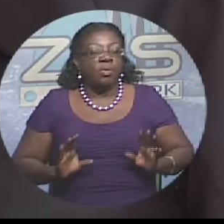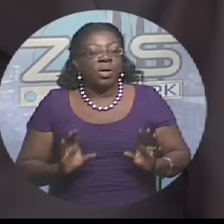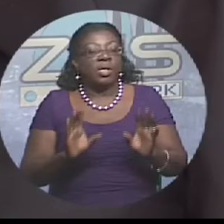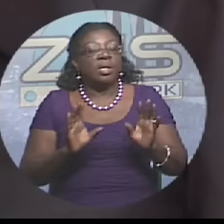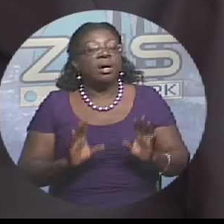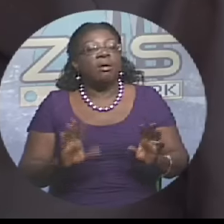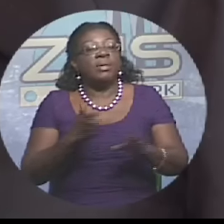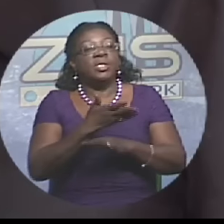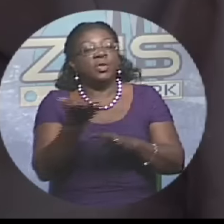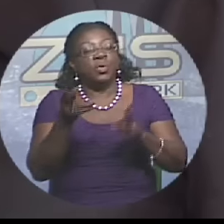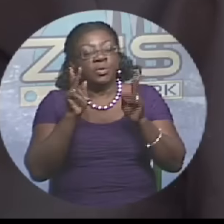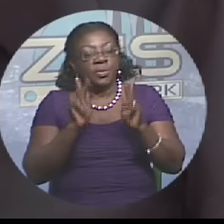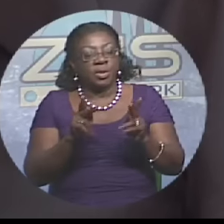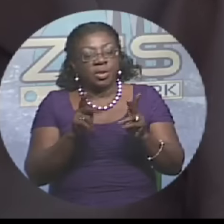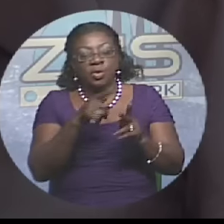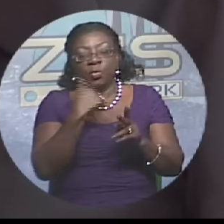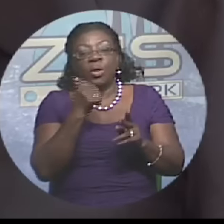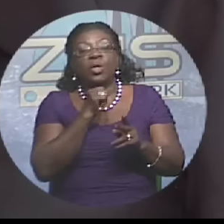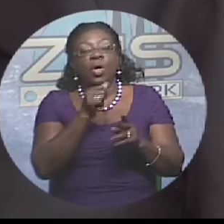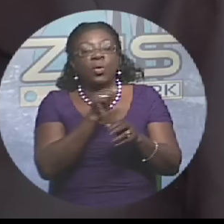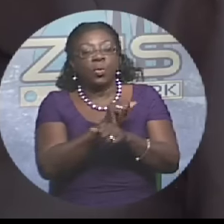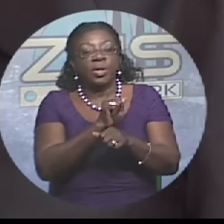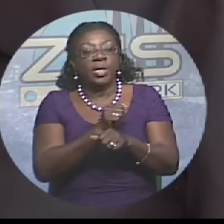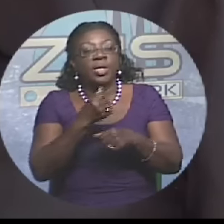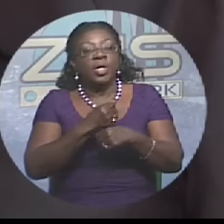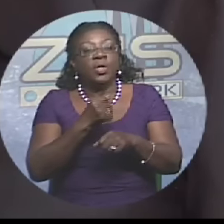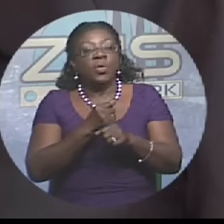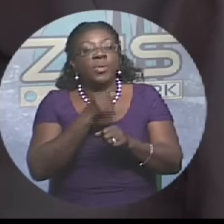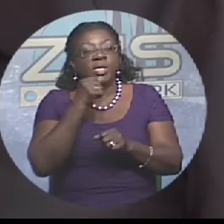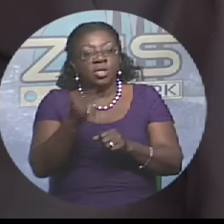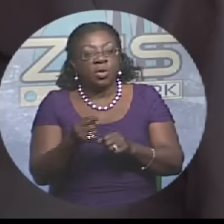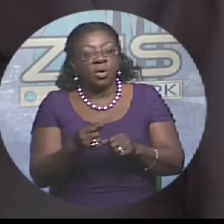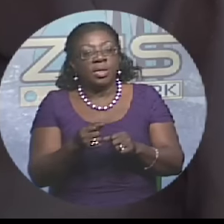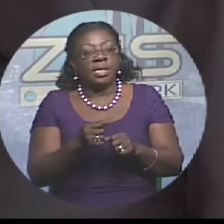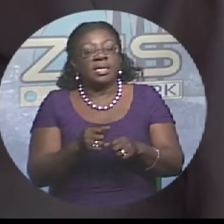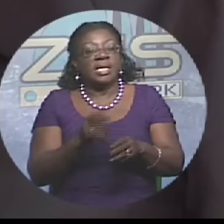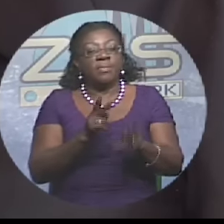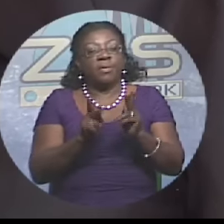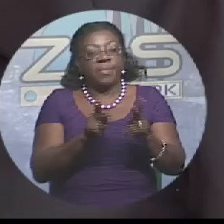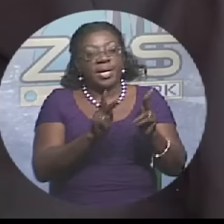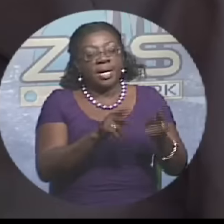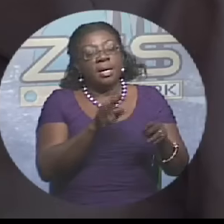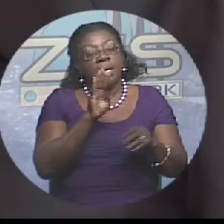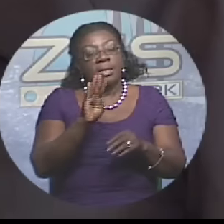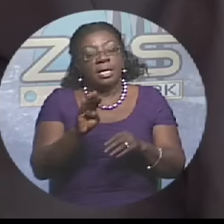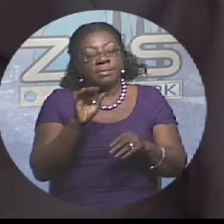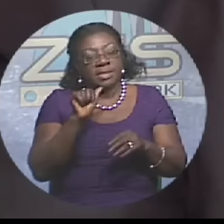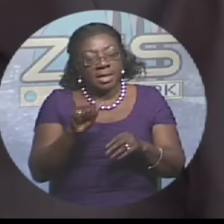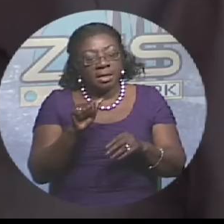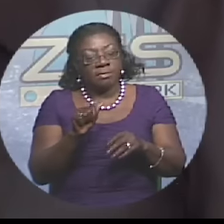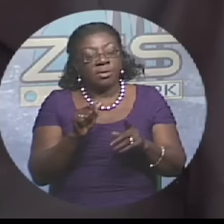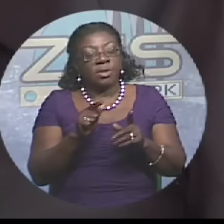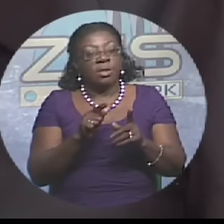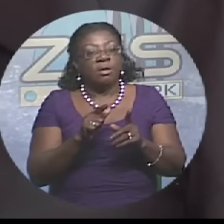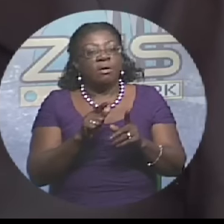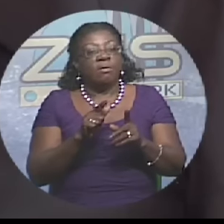to make sure that they make themselves marketable and make themselves available to these properties.